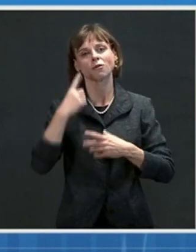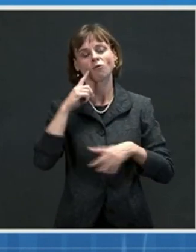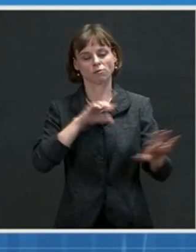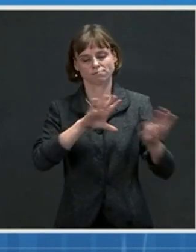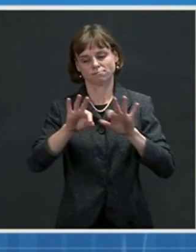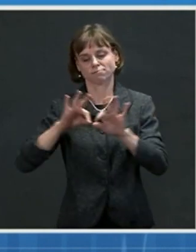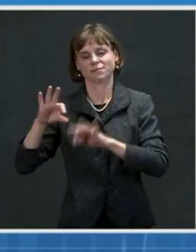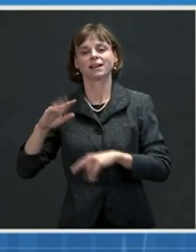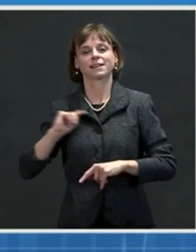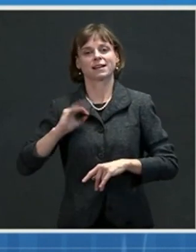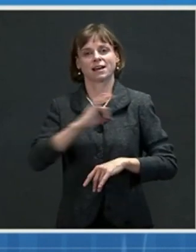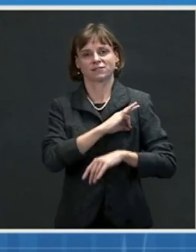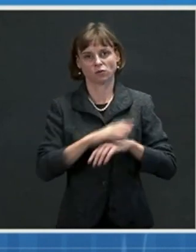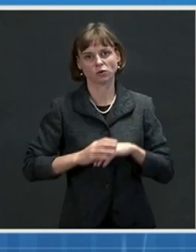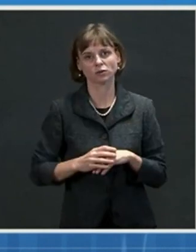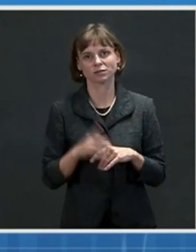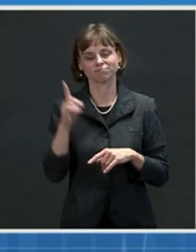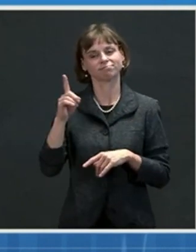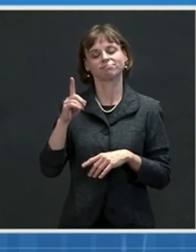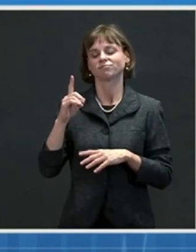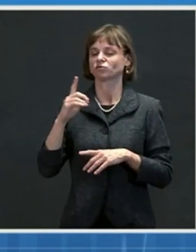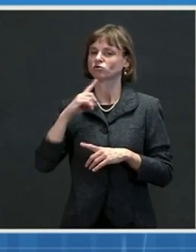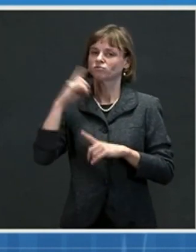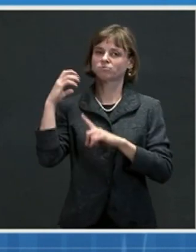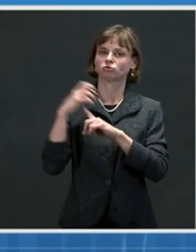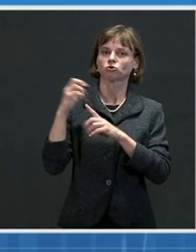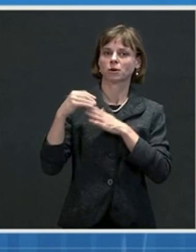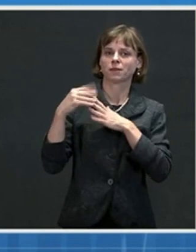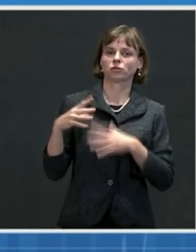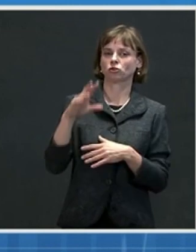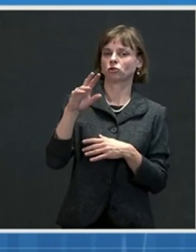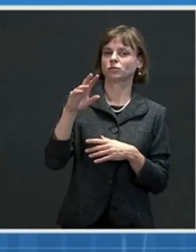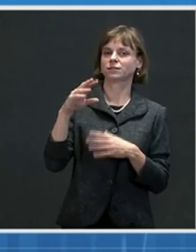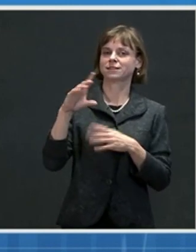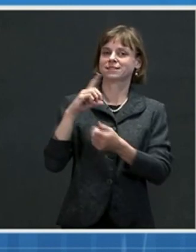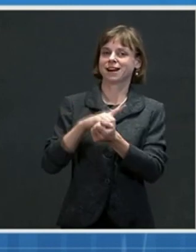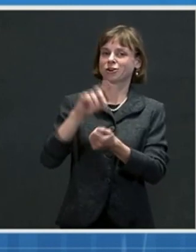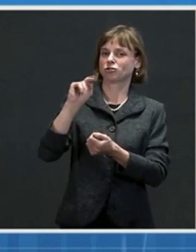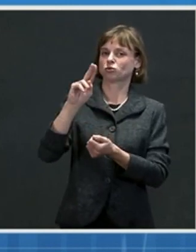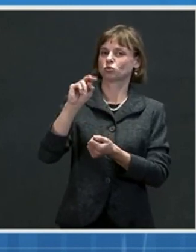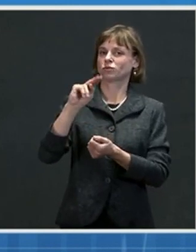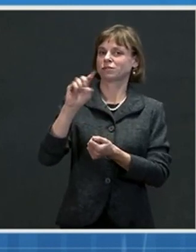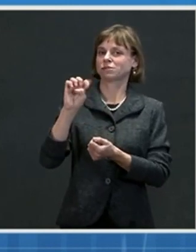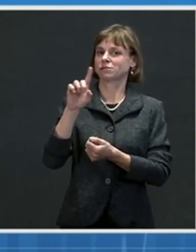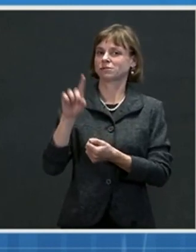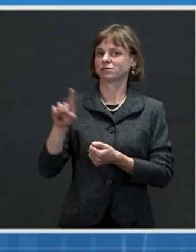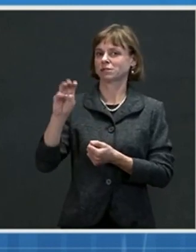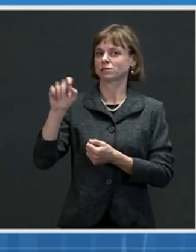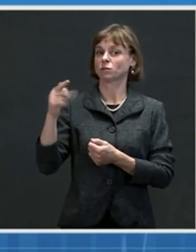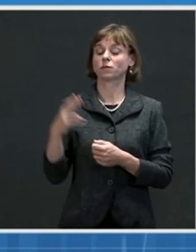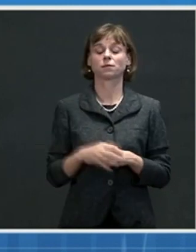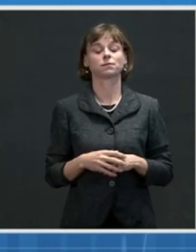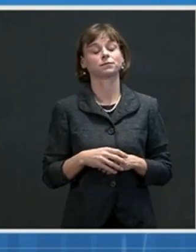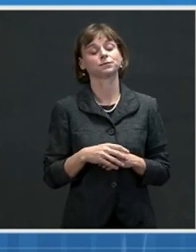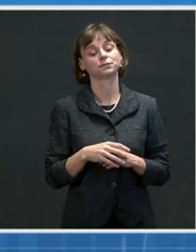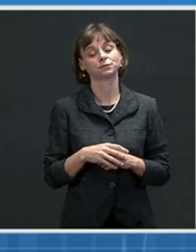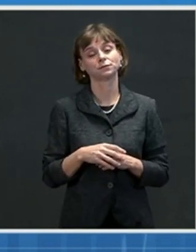Dr. Nunez-Smith to help drive this work. I also want to note that Vice President Harris's work in the